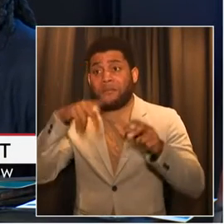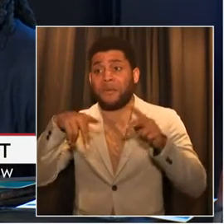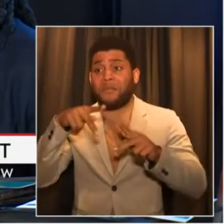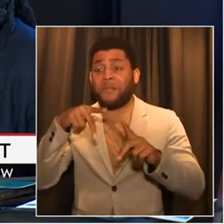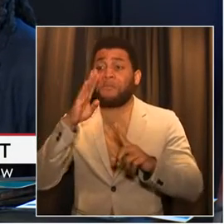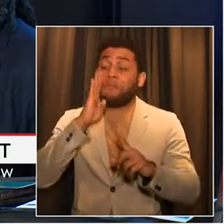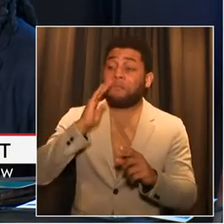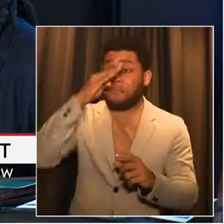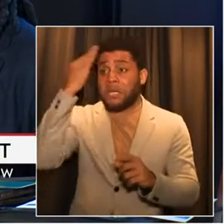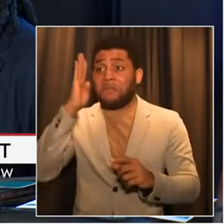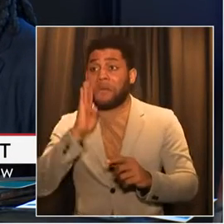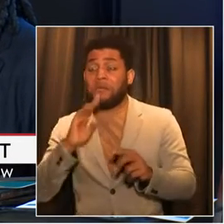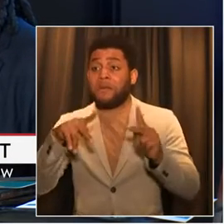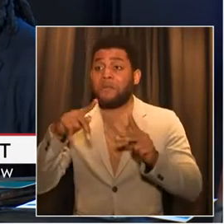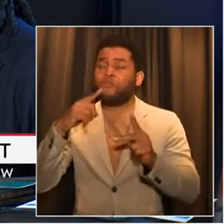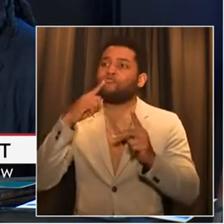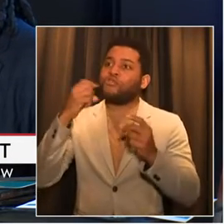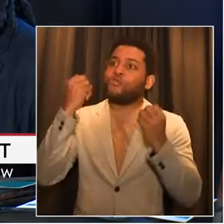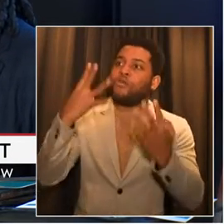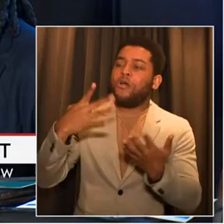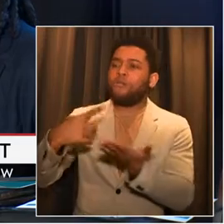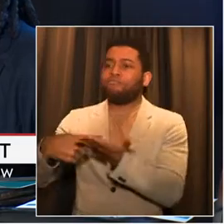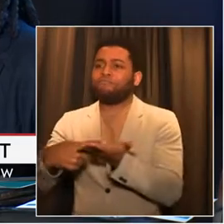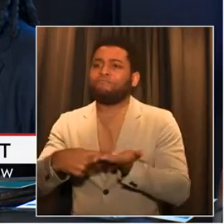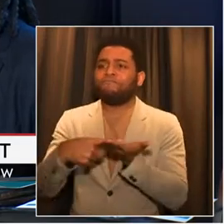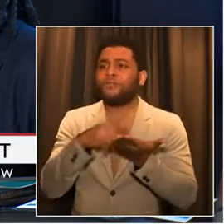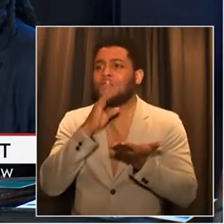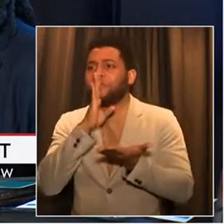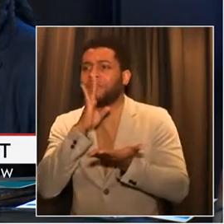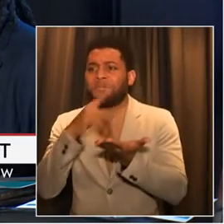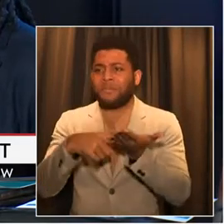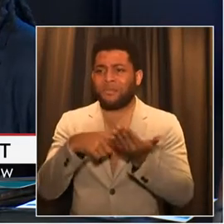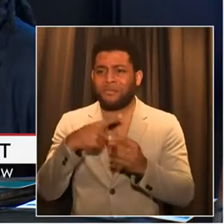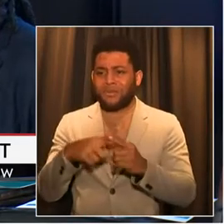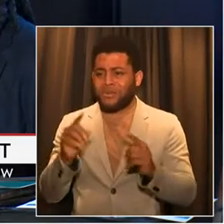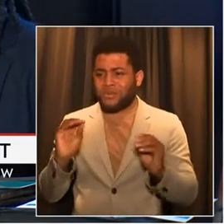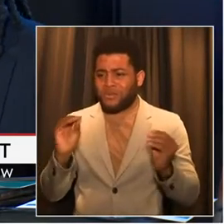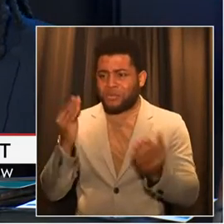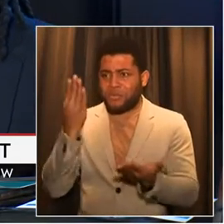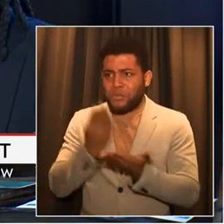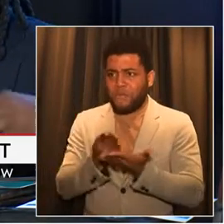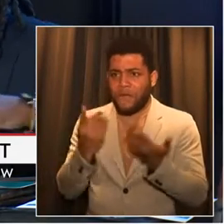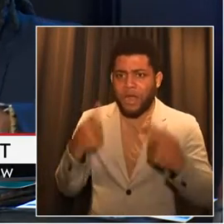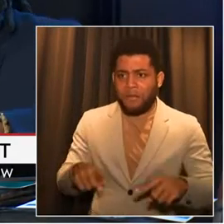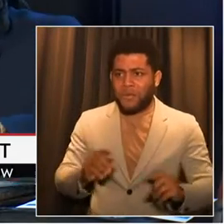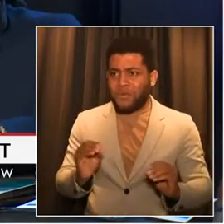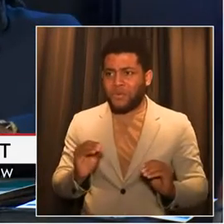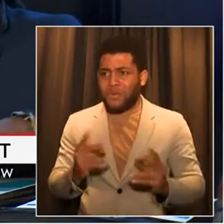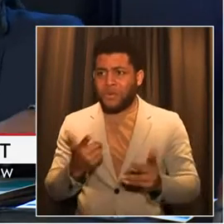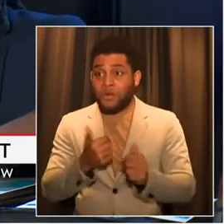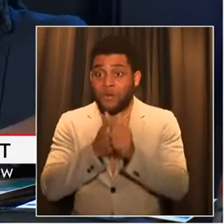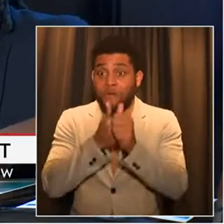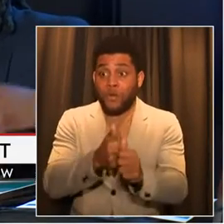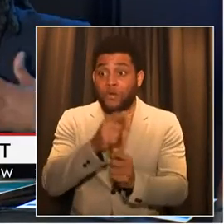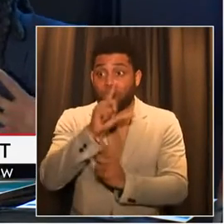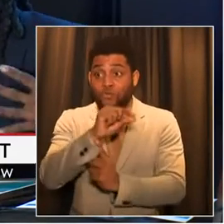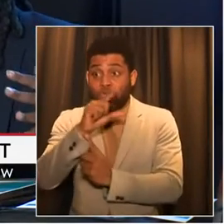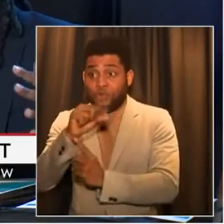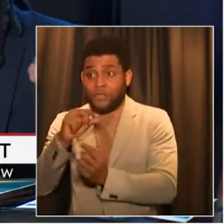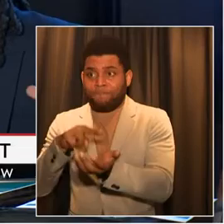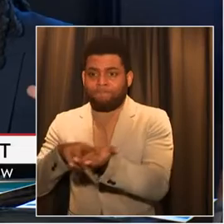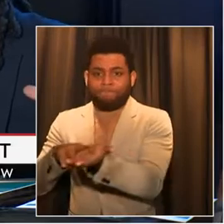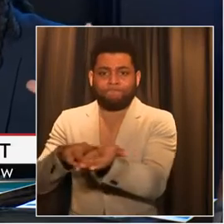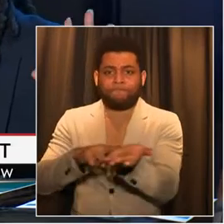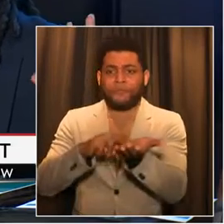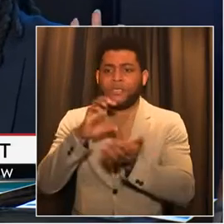fact, according to the 2020 census, we've lost 20,000 African American people in the district, and black people just don't feel, I'm going to just say